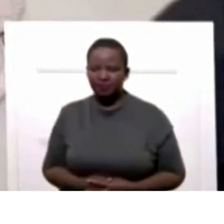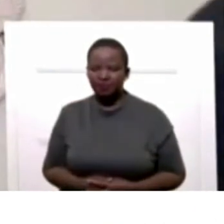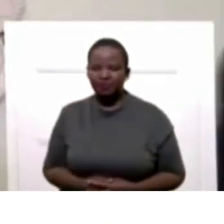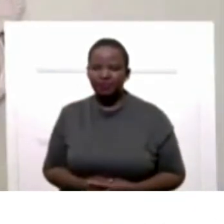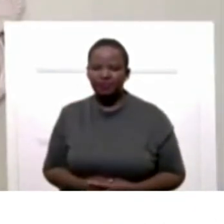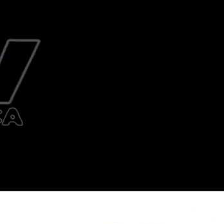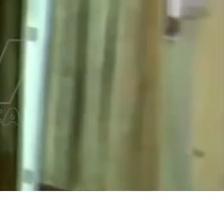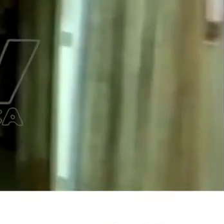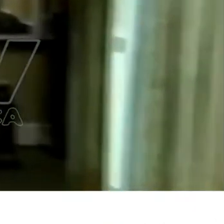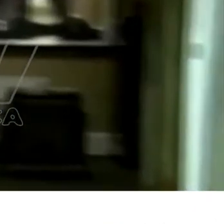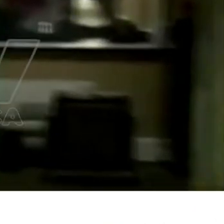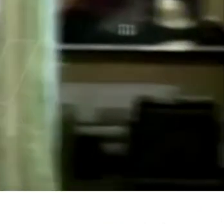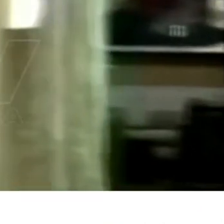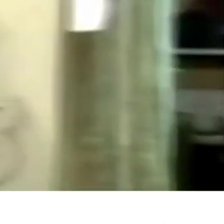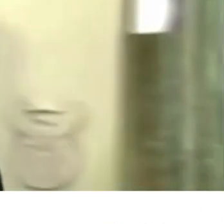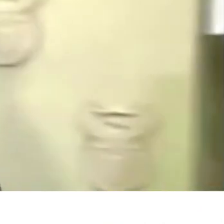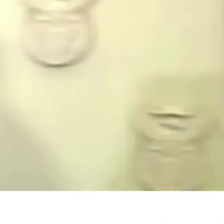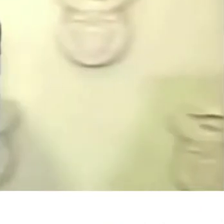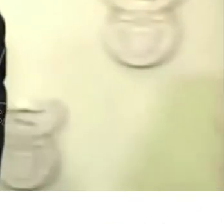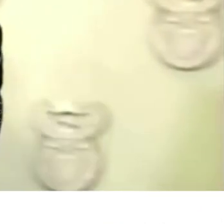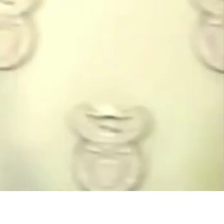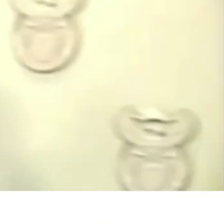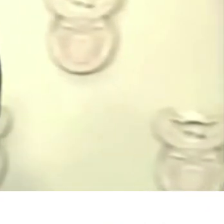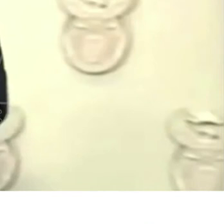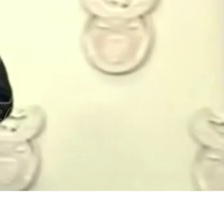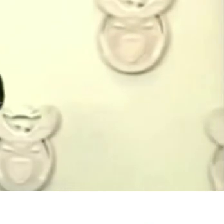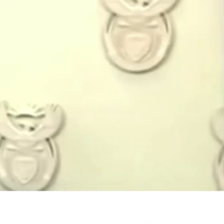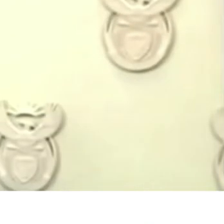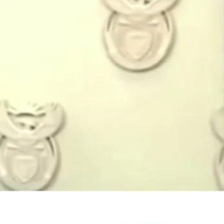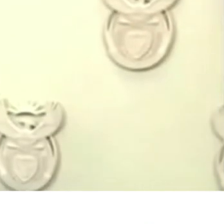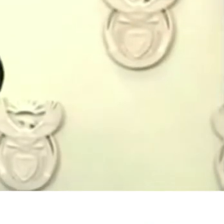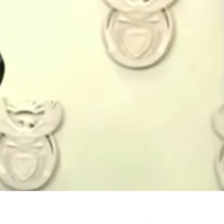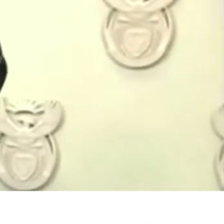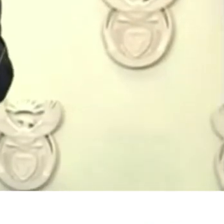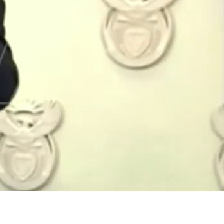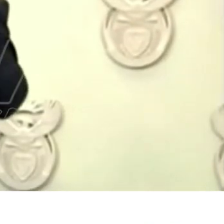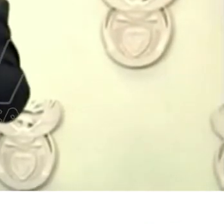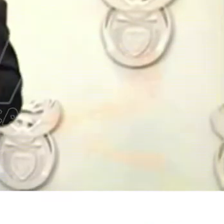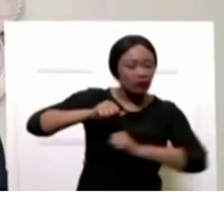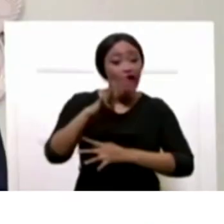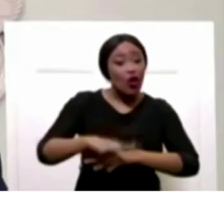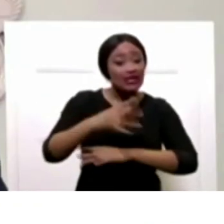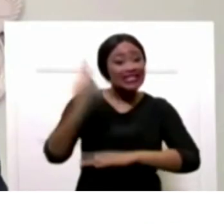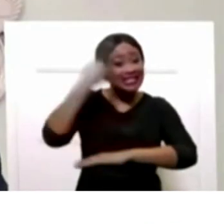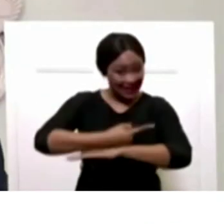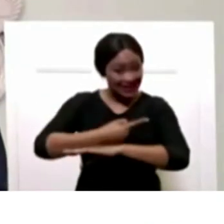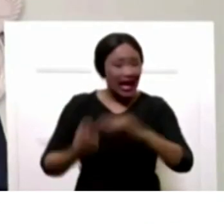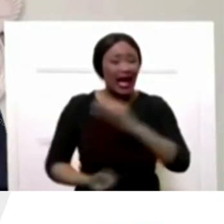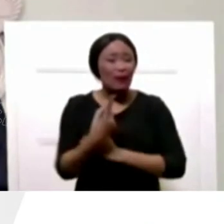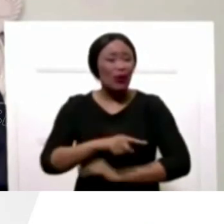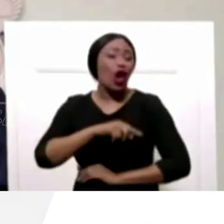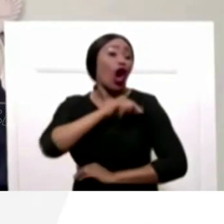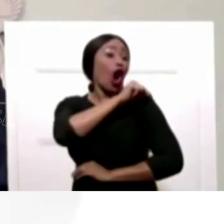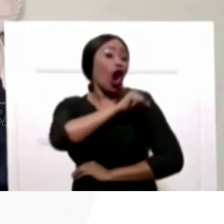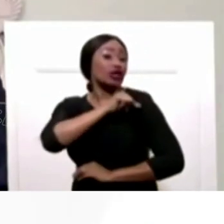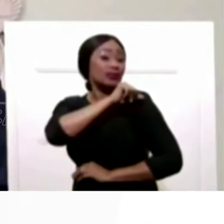indoors from 250 and 250 people outdoors from 500. Where the venue is too small to accommodate these